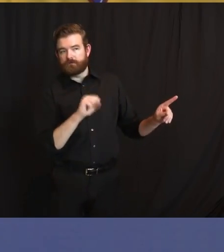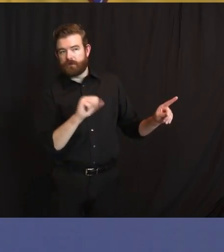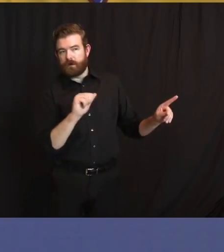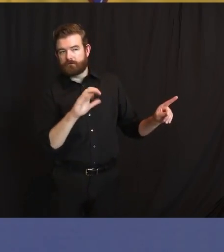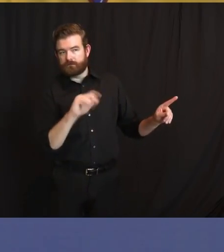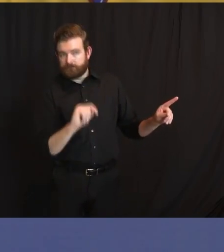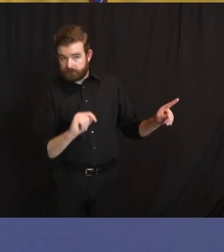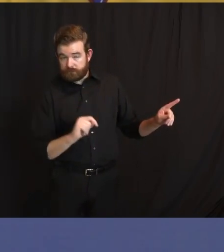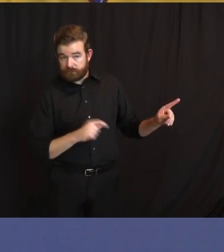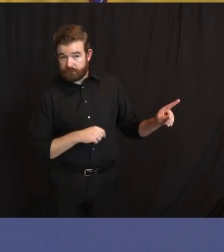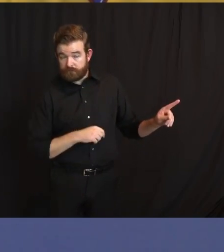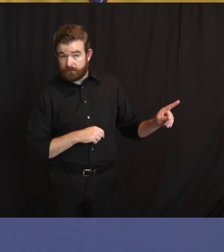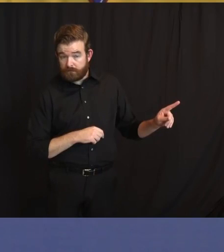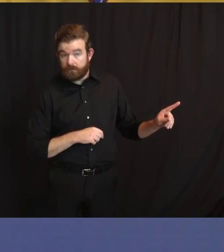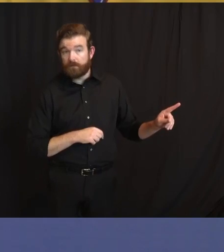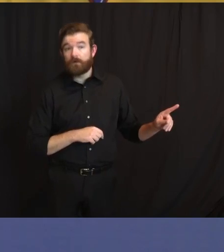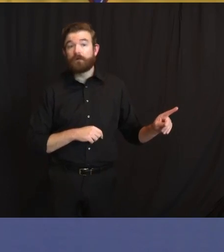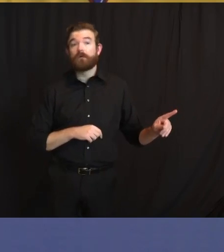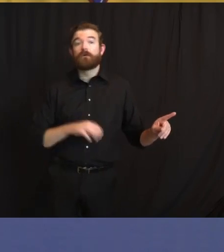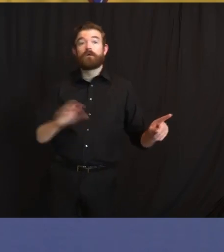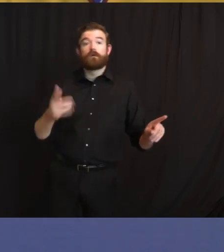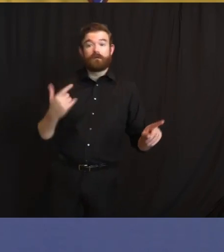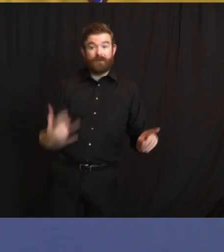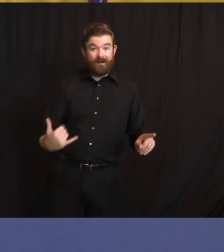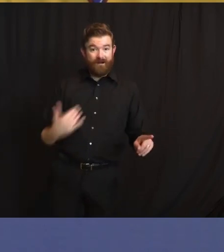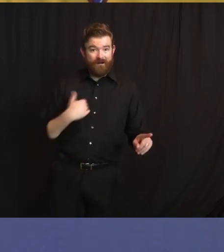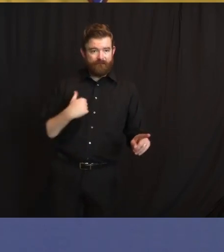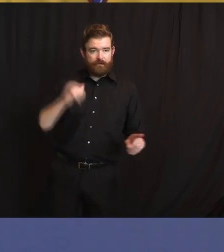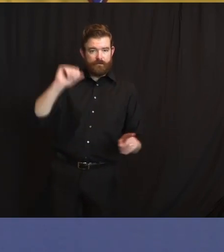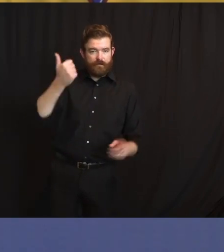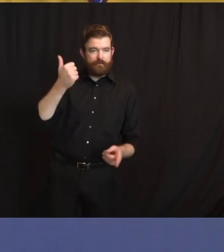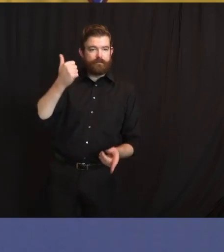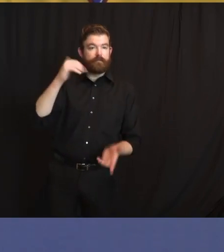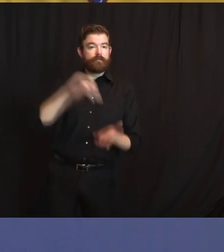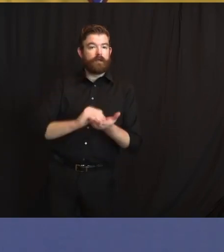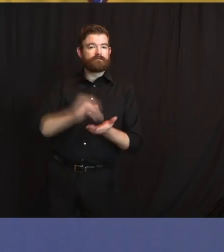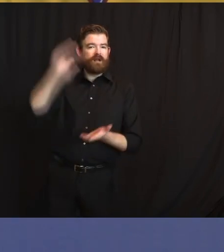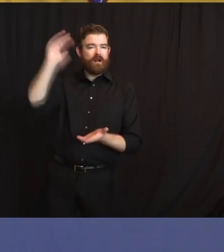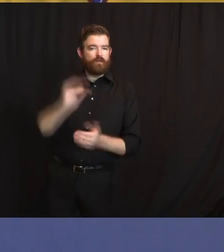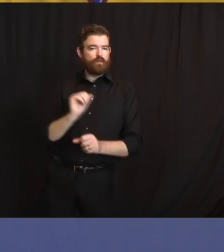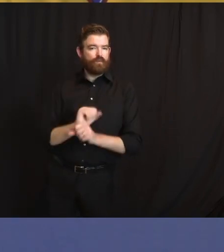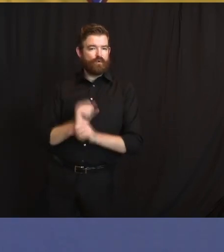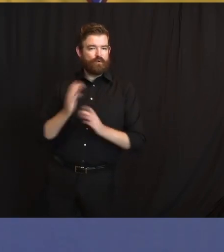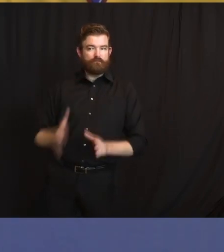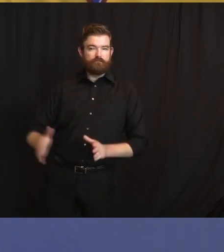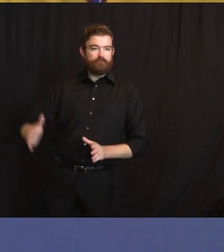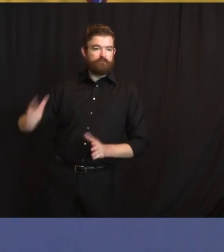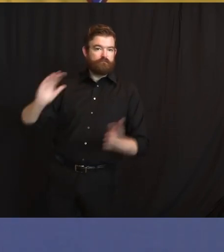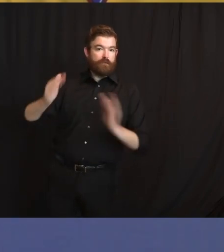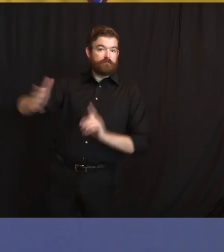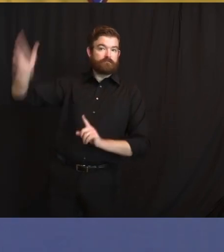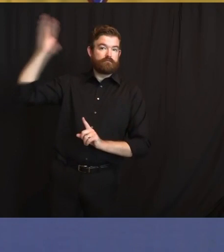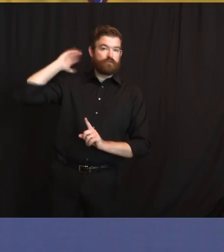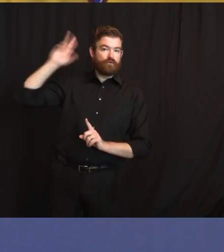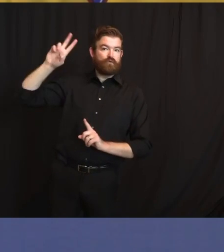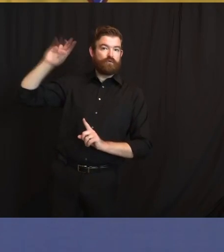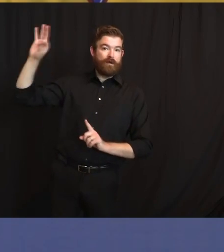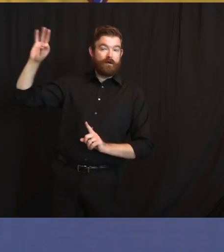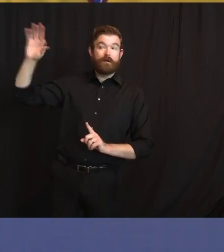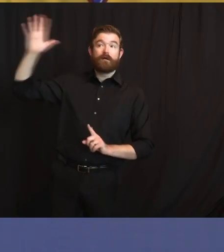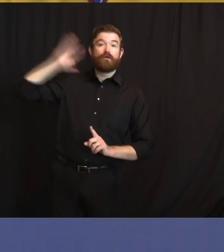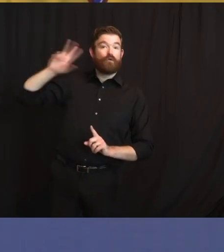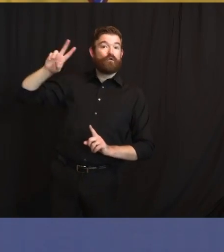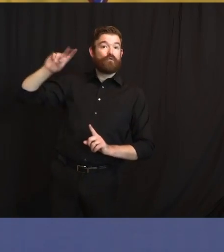note that we have 10,000 fewer employees today than we did in 2009. And as we're going through some very